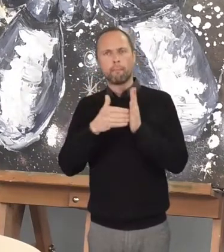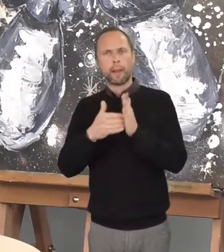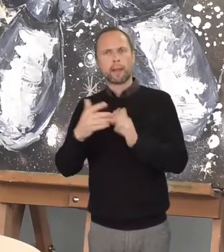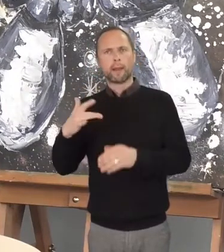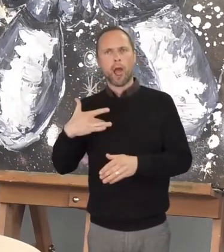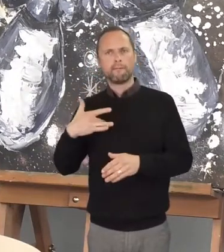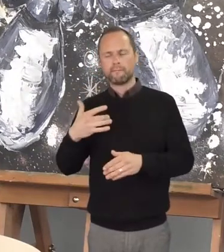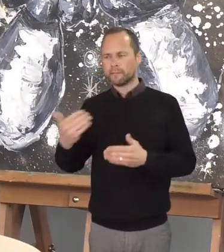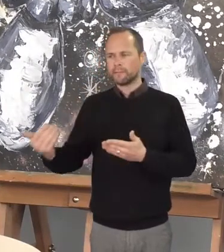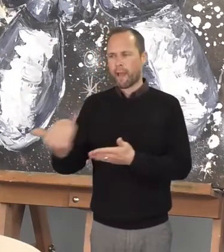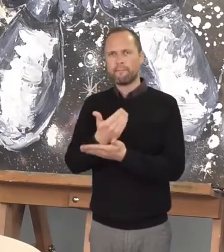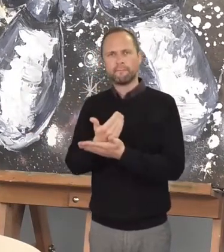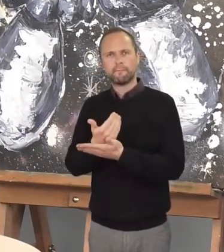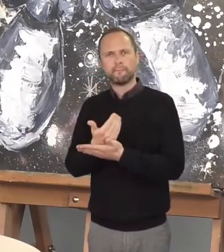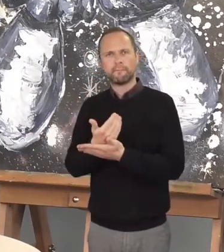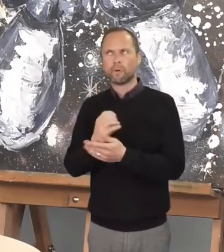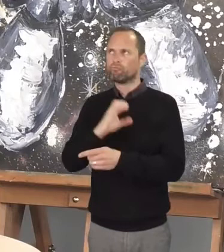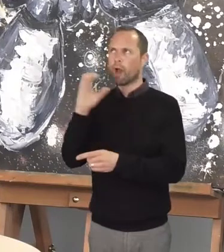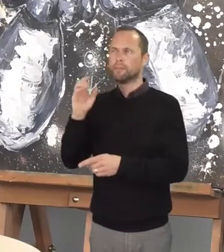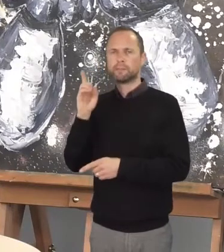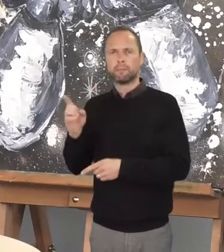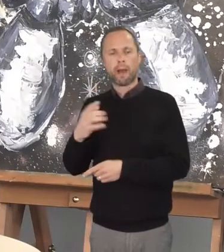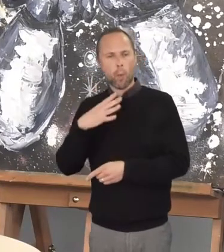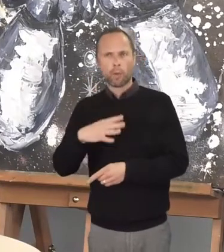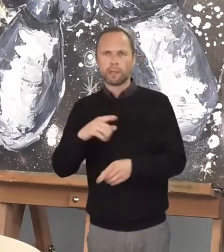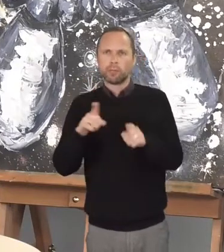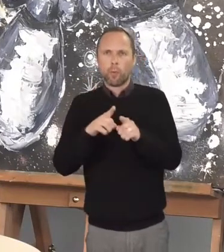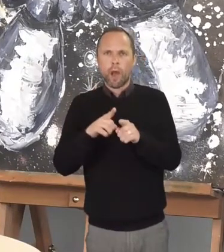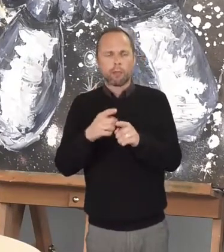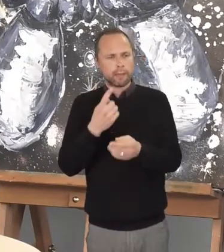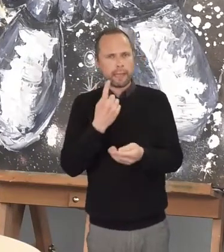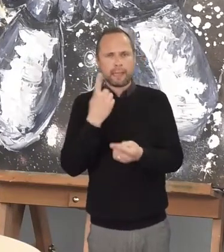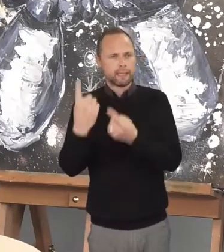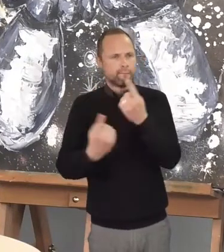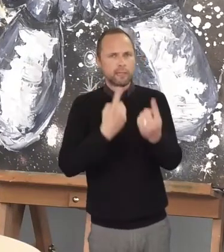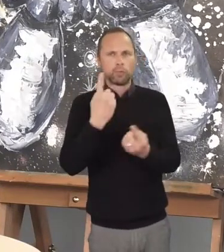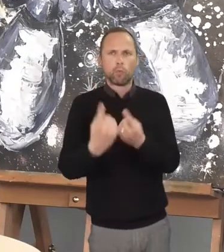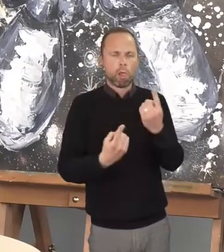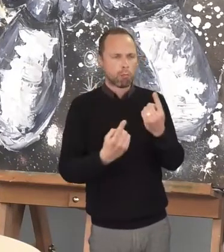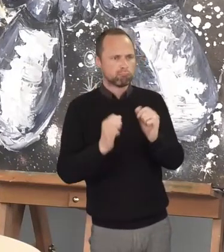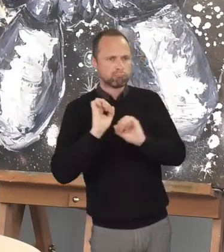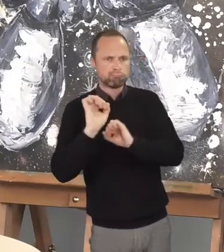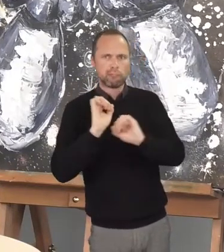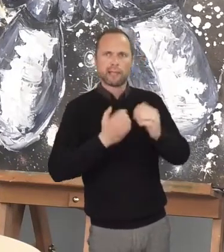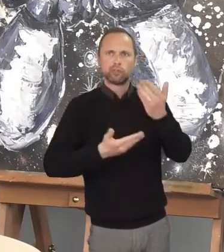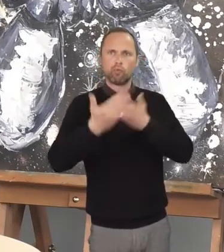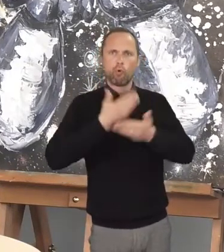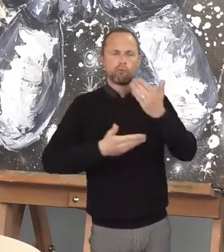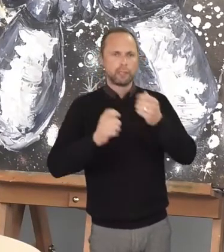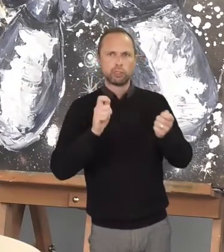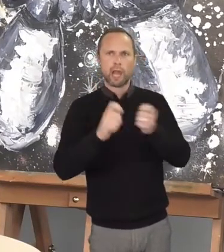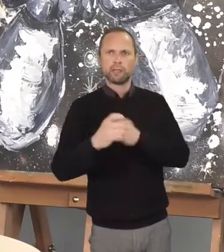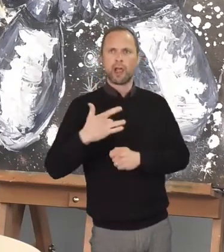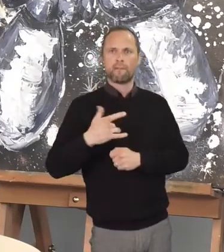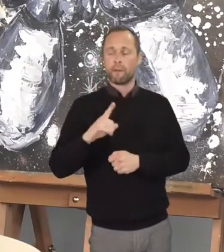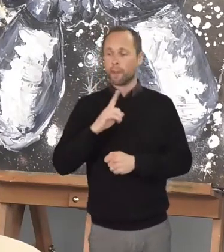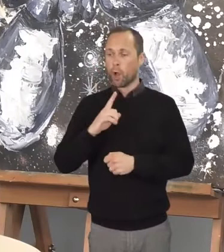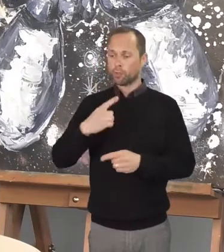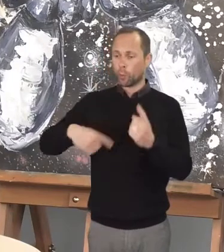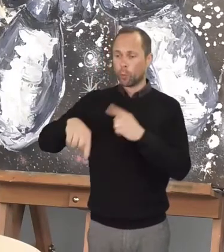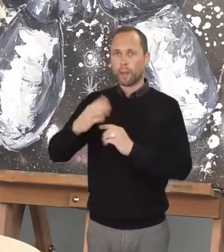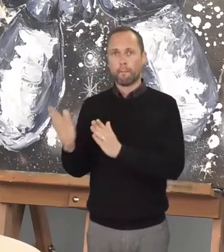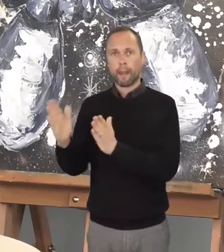hear the individual stories of those people whose lives have been changed because of you working together with Christian brothers and